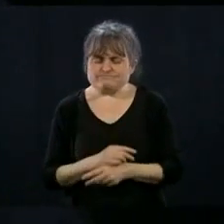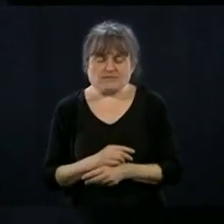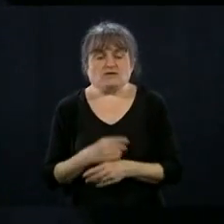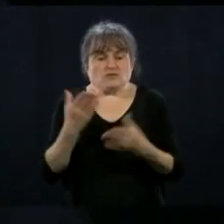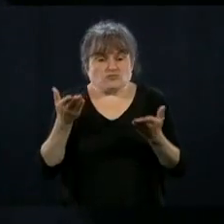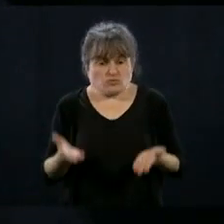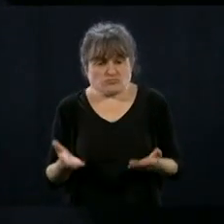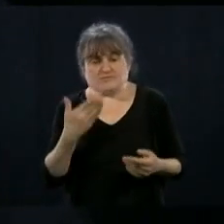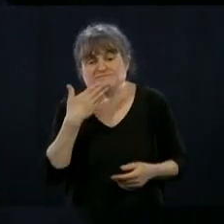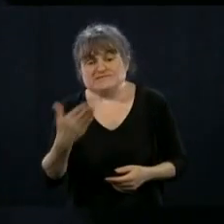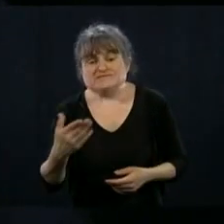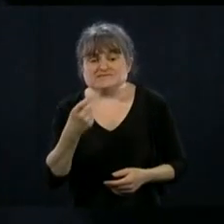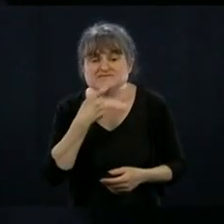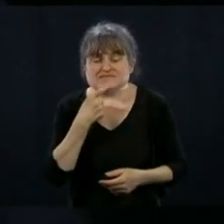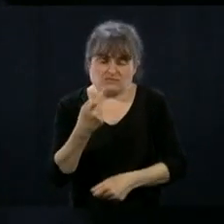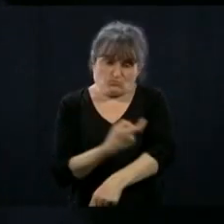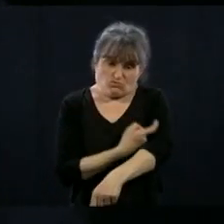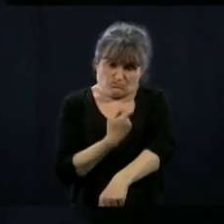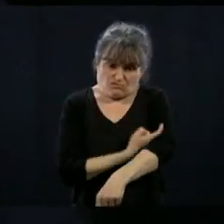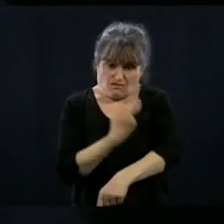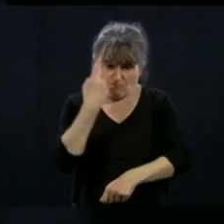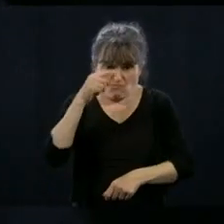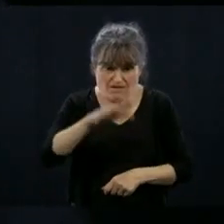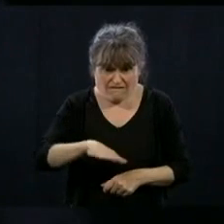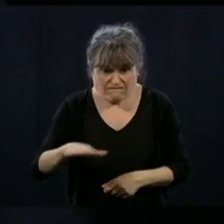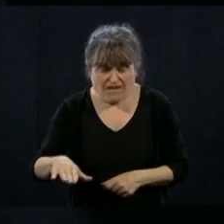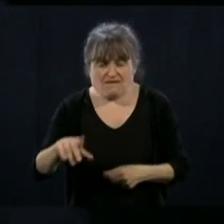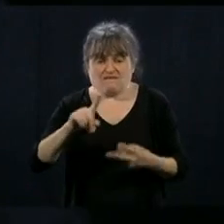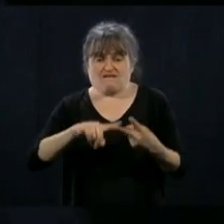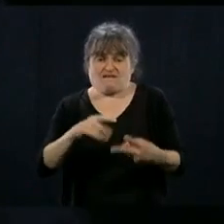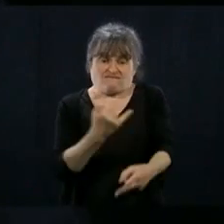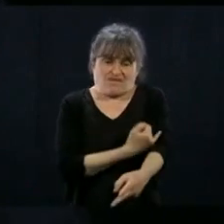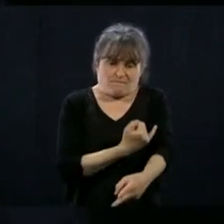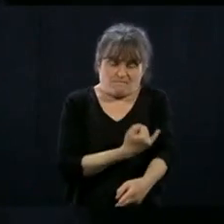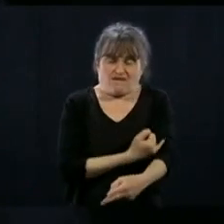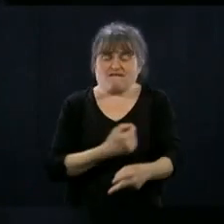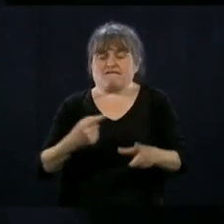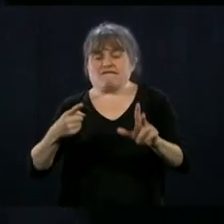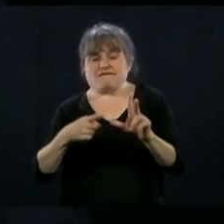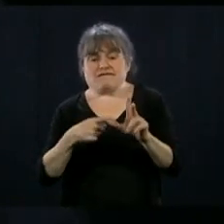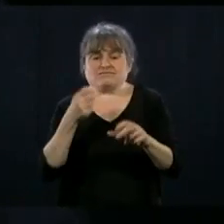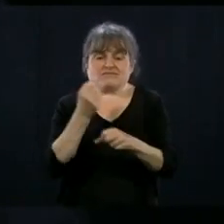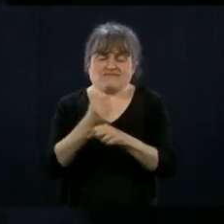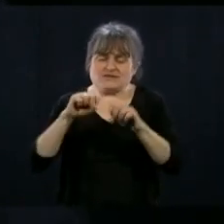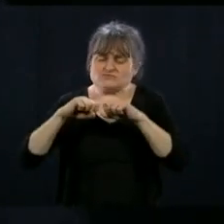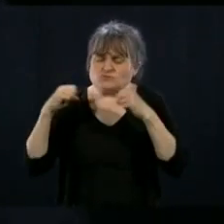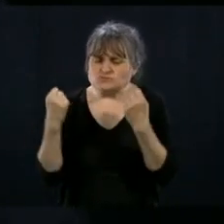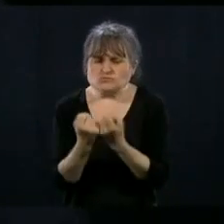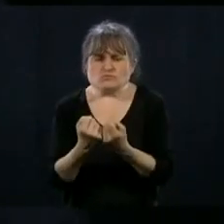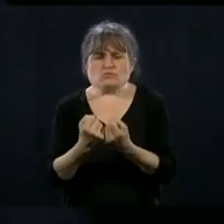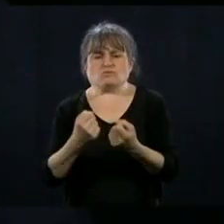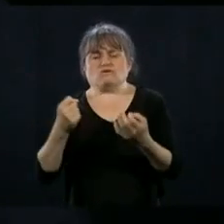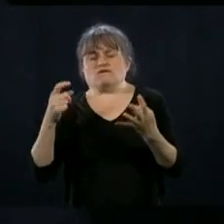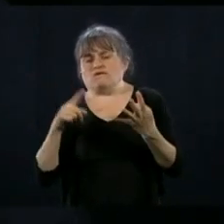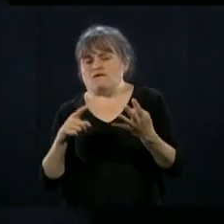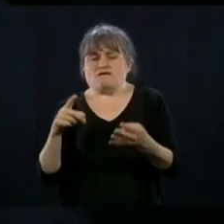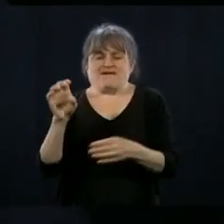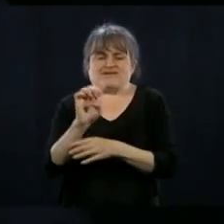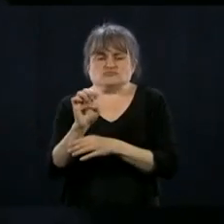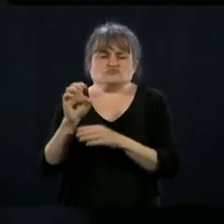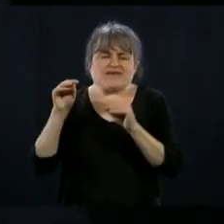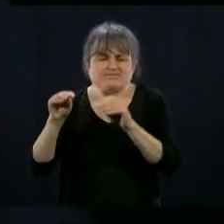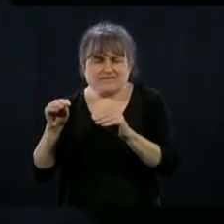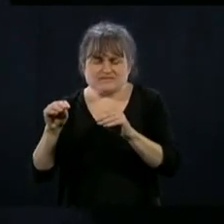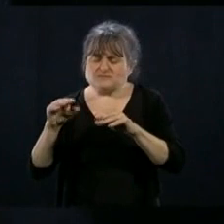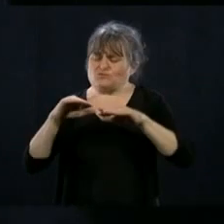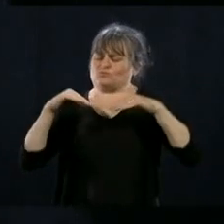to the pediatricians, the nurses, the social workers, the educators, all the people who work